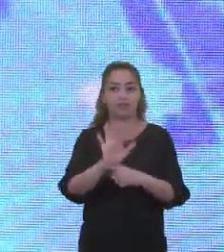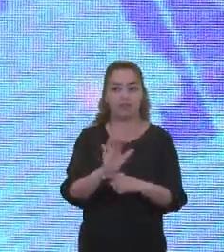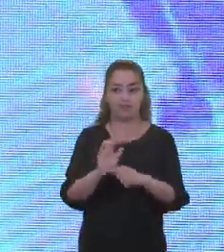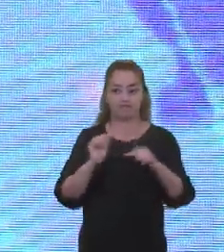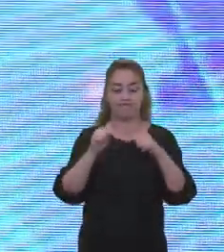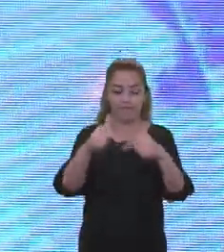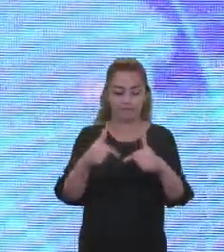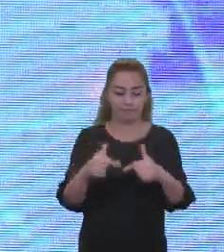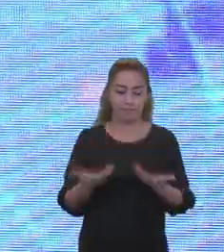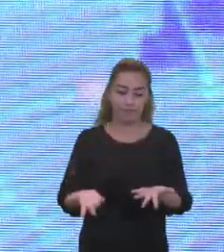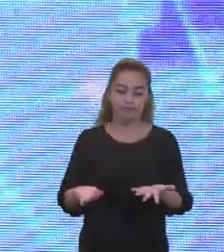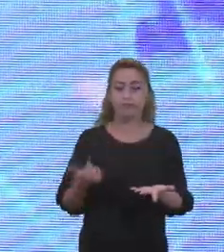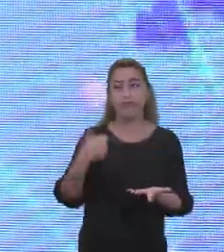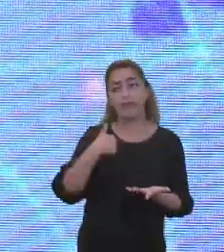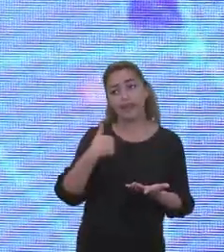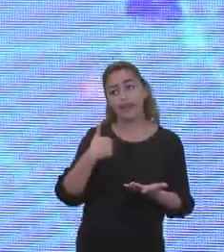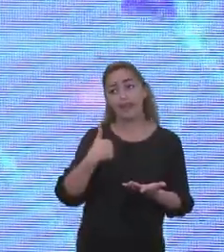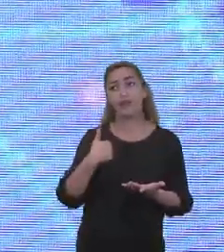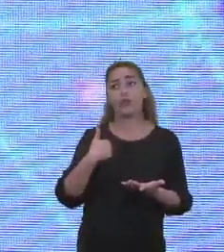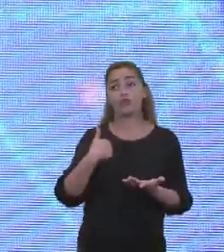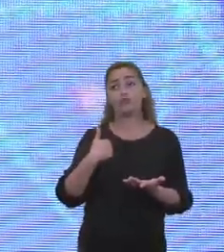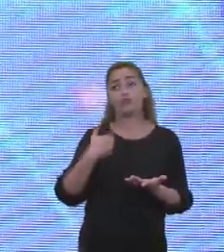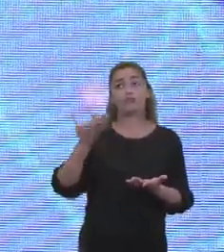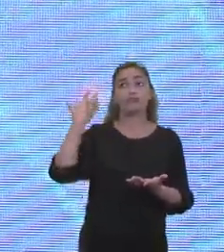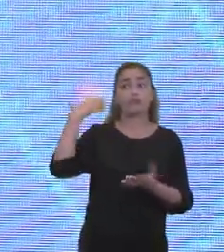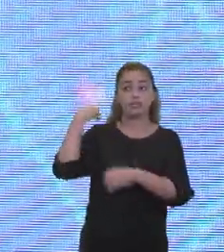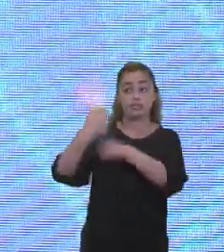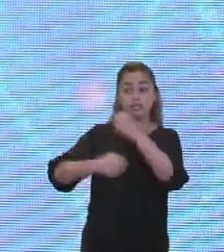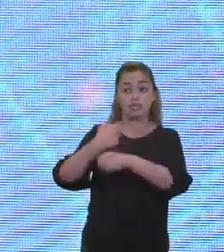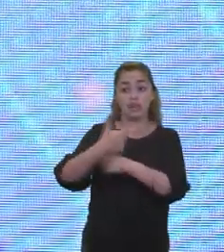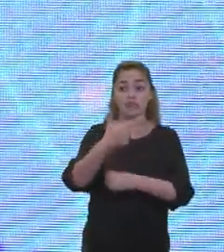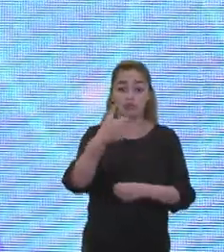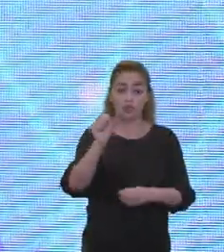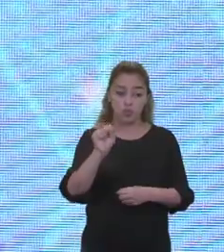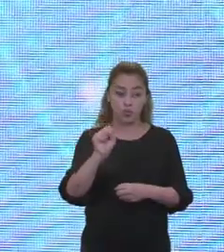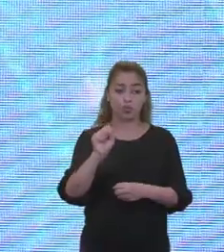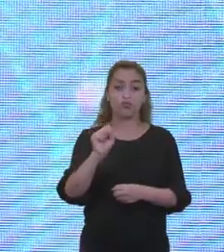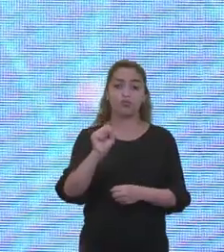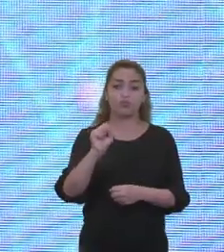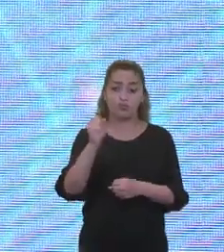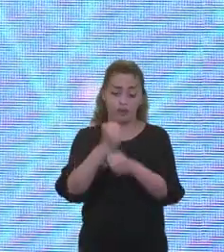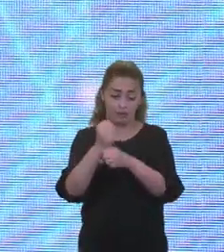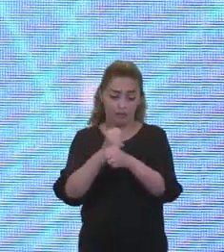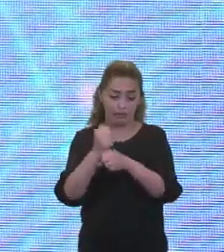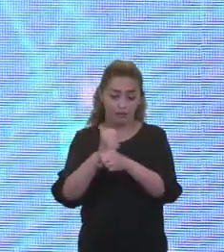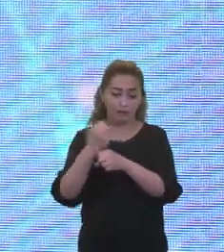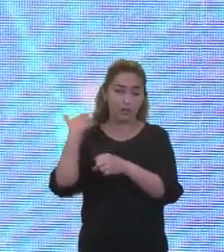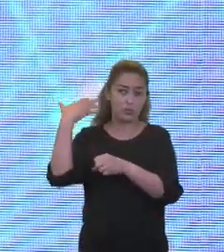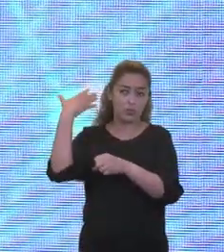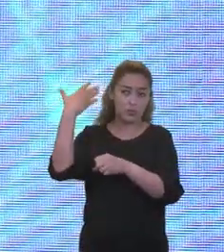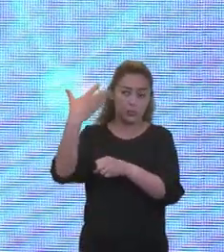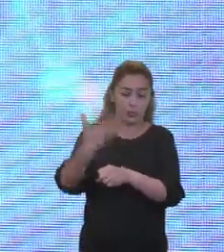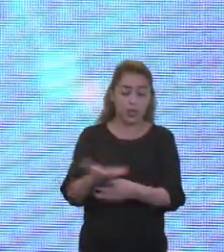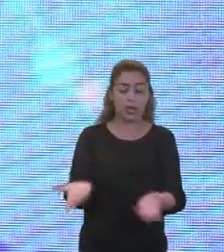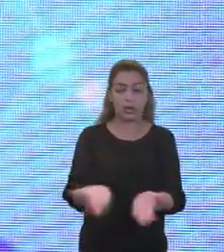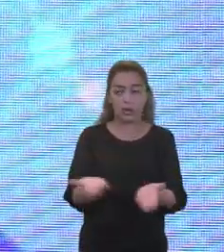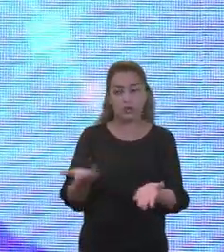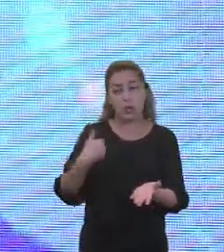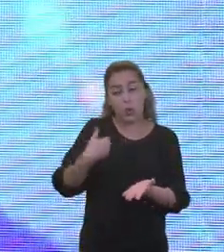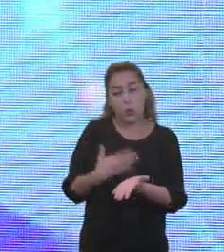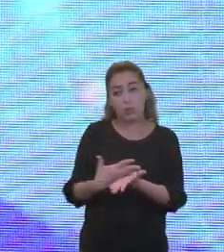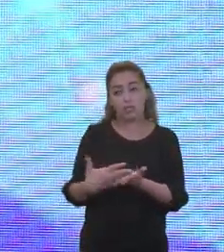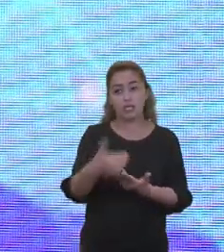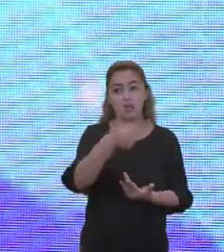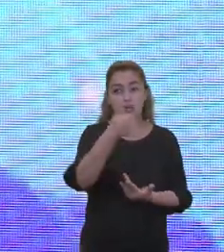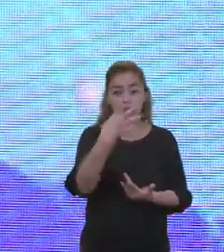Well, I'm 28 years now. I'm 28 years of leadership. I began very young. I started